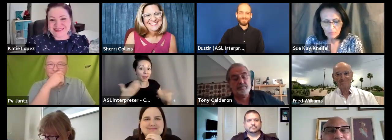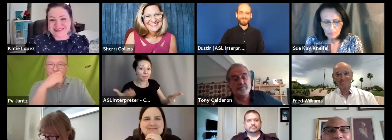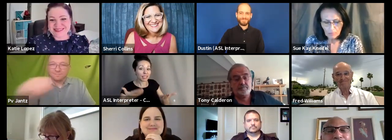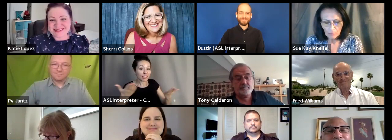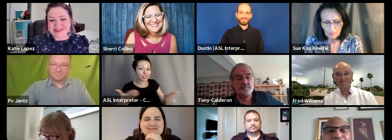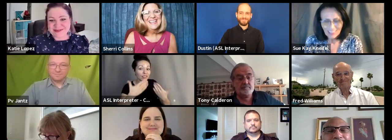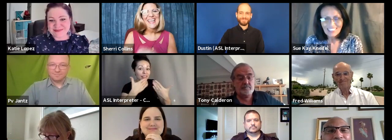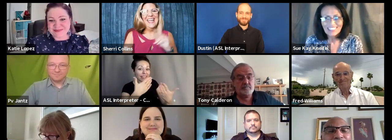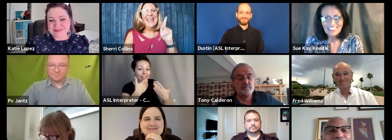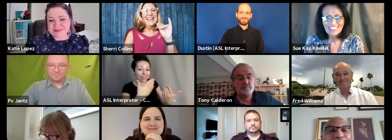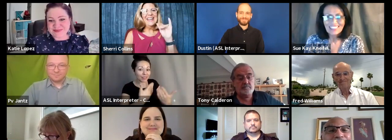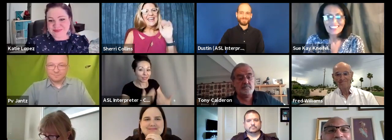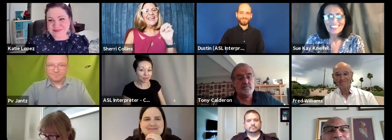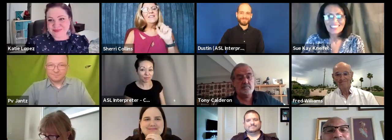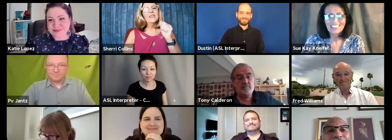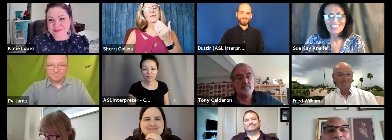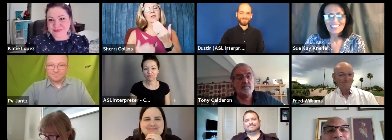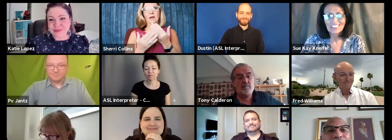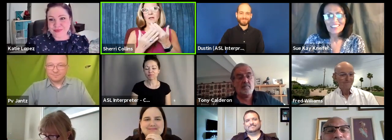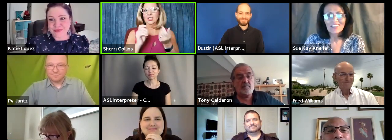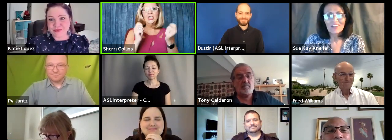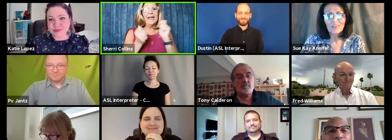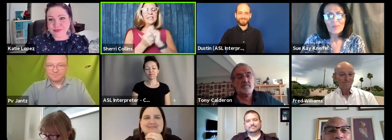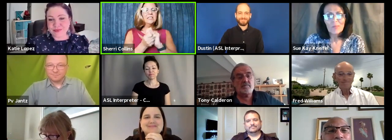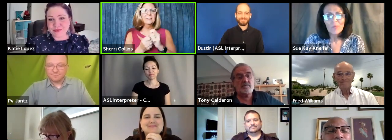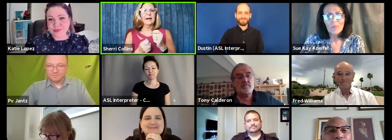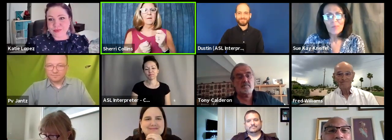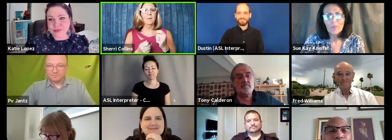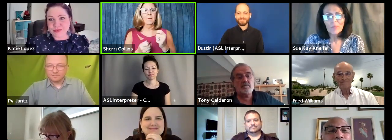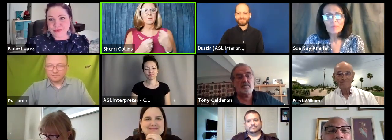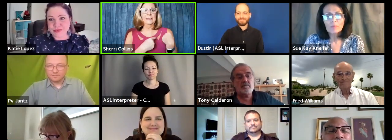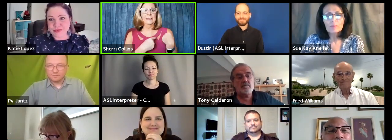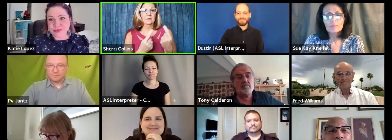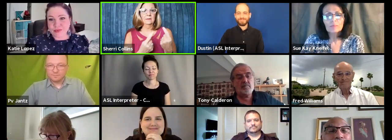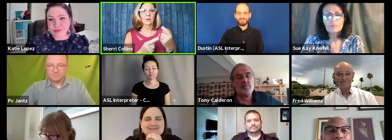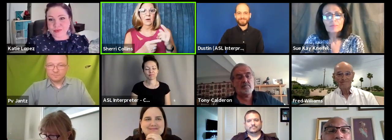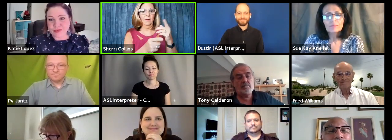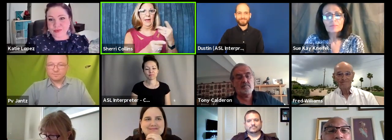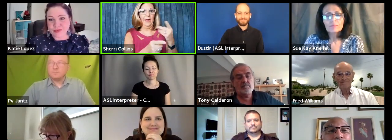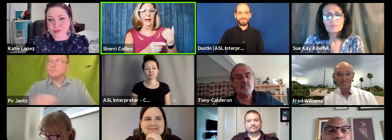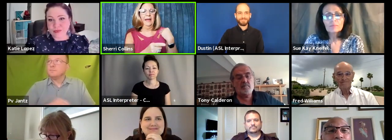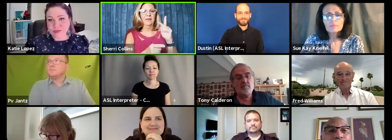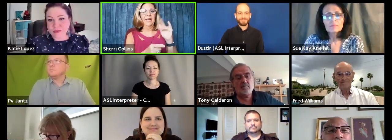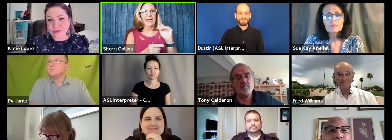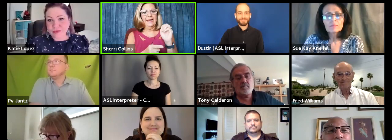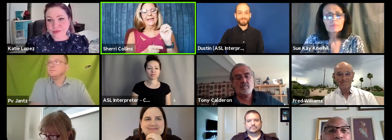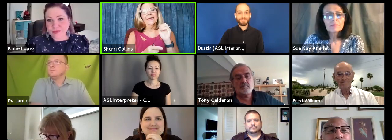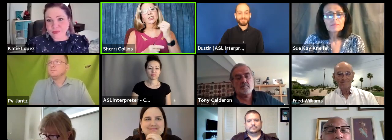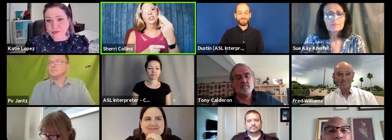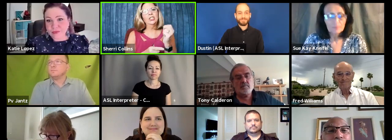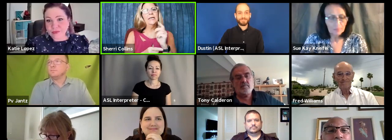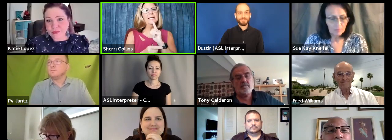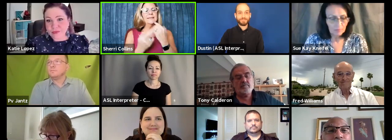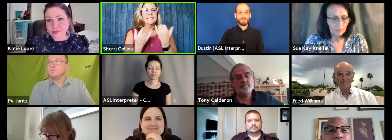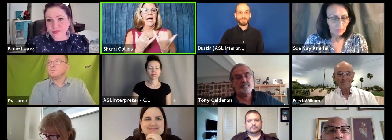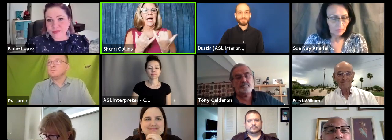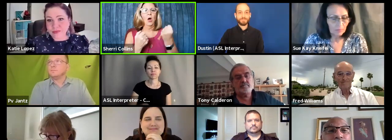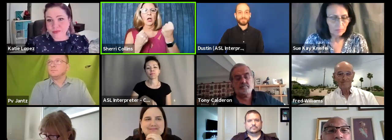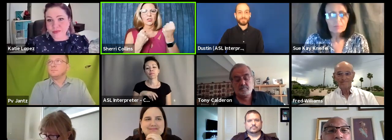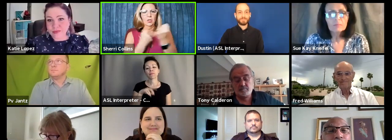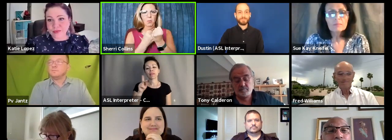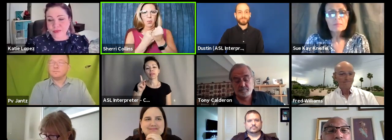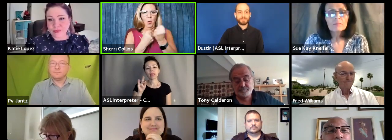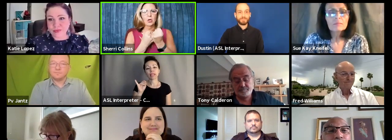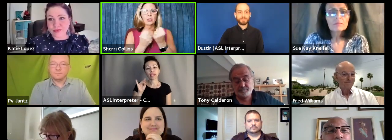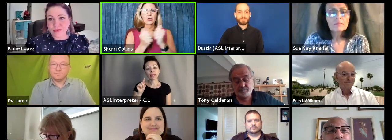you. Katie, the changes that since I have Katie, she is now